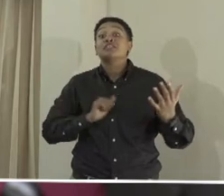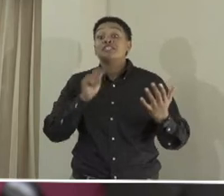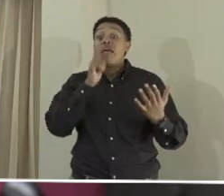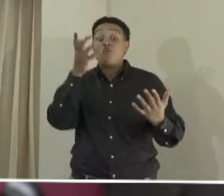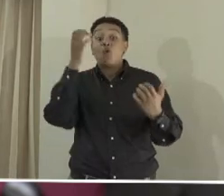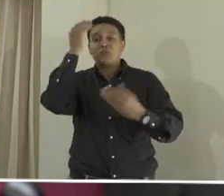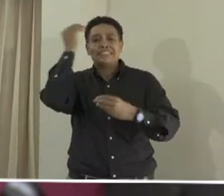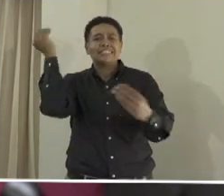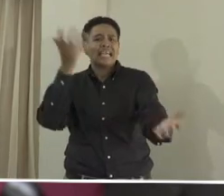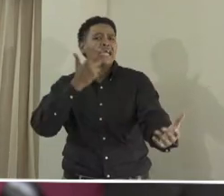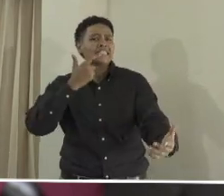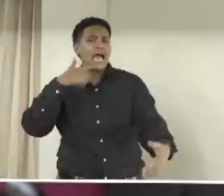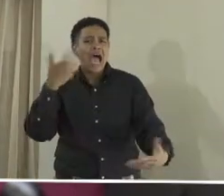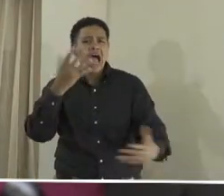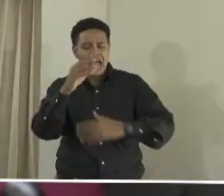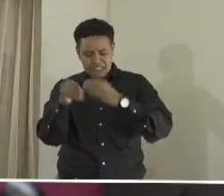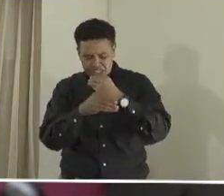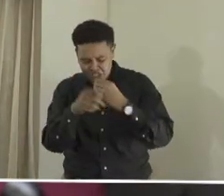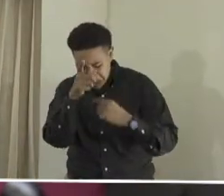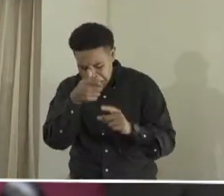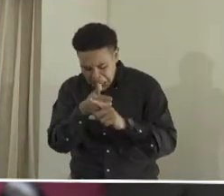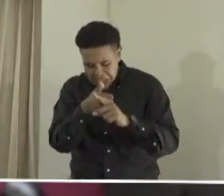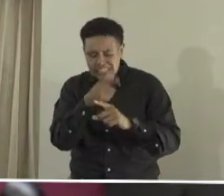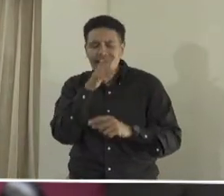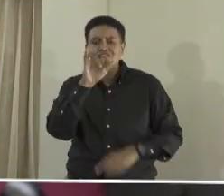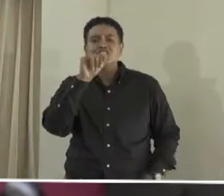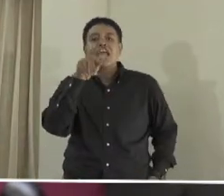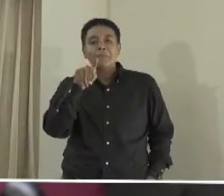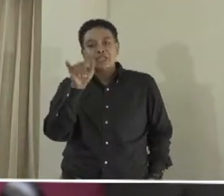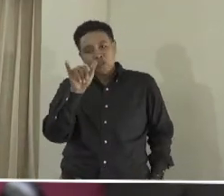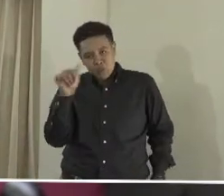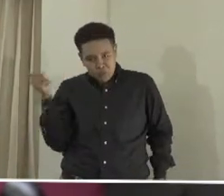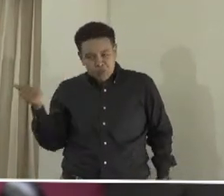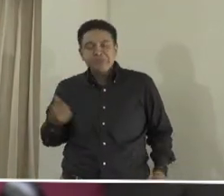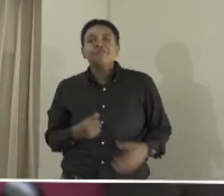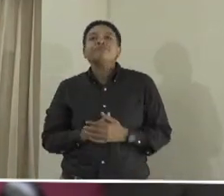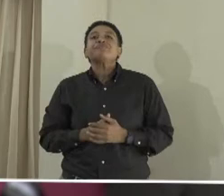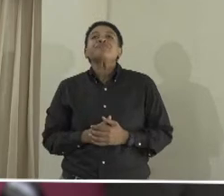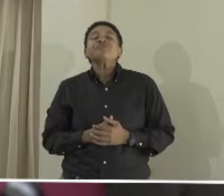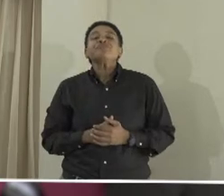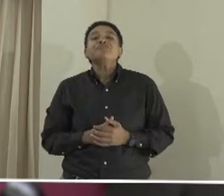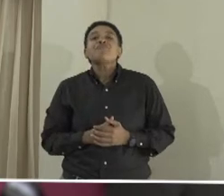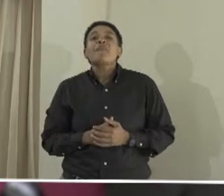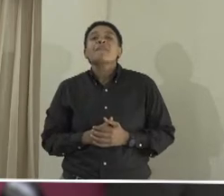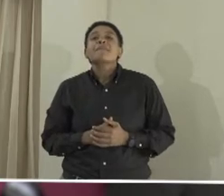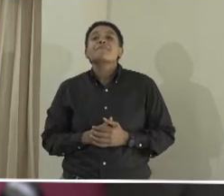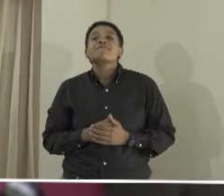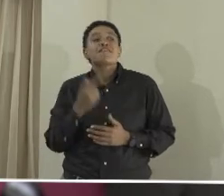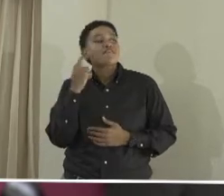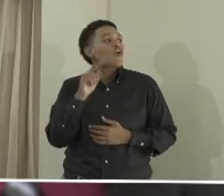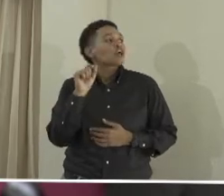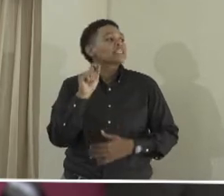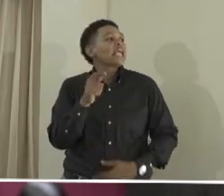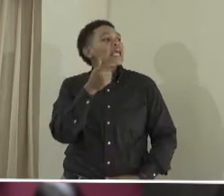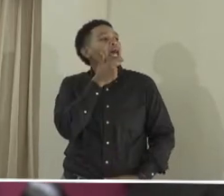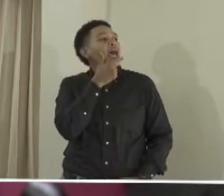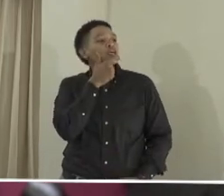the final thing I'll say is that he is also a justice of the peace for St.